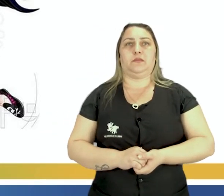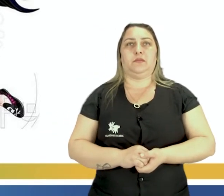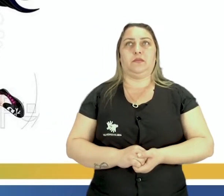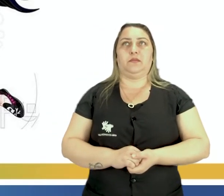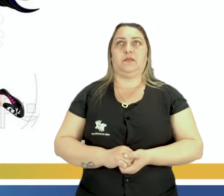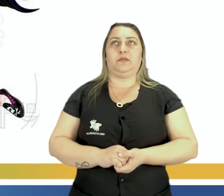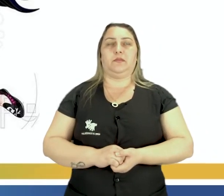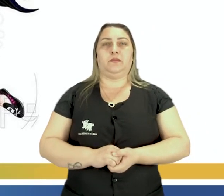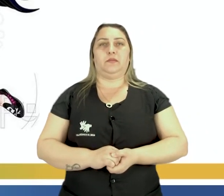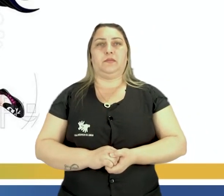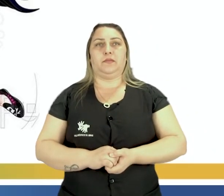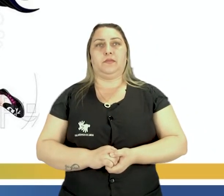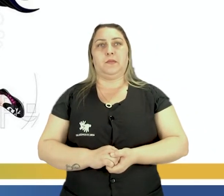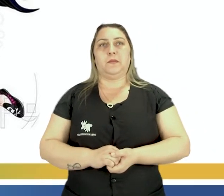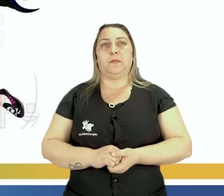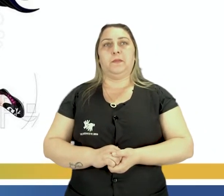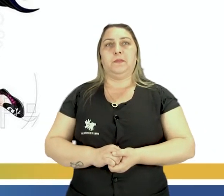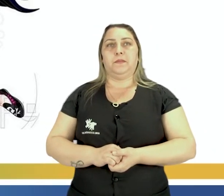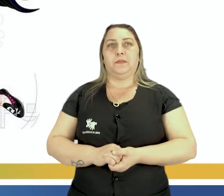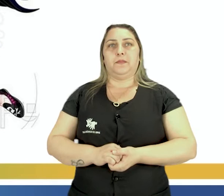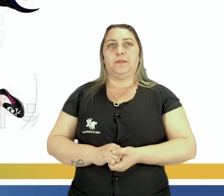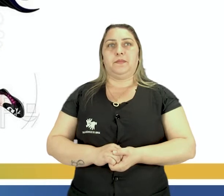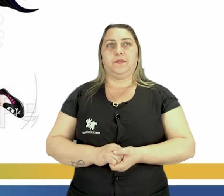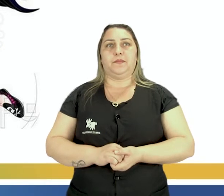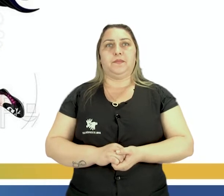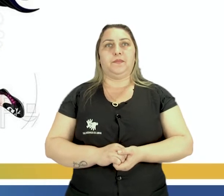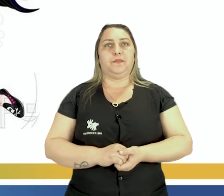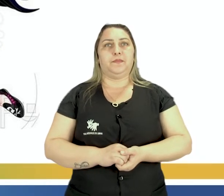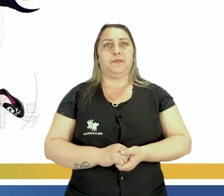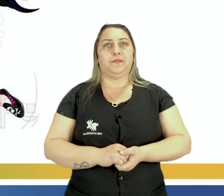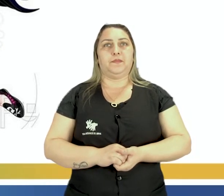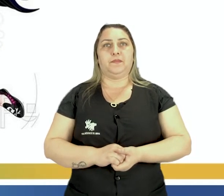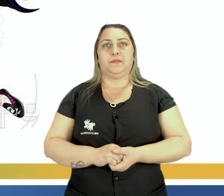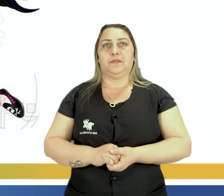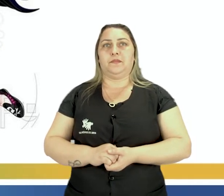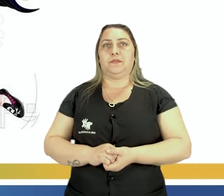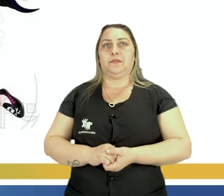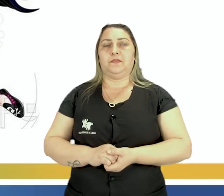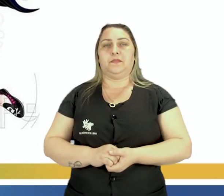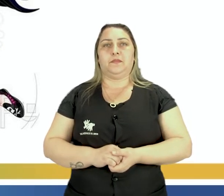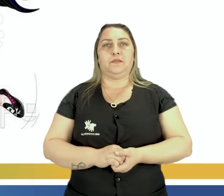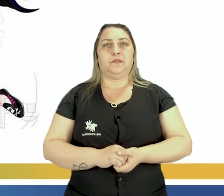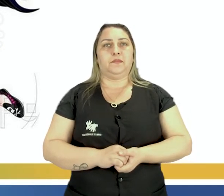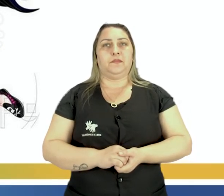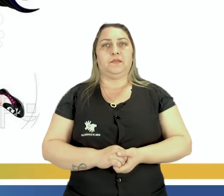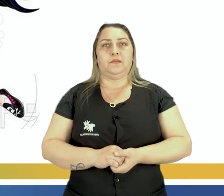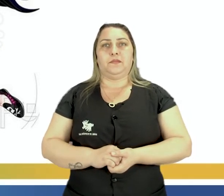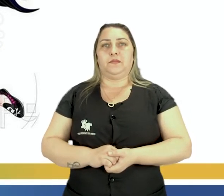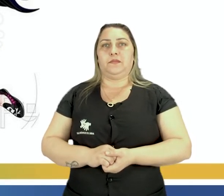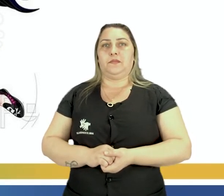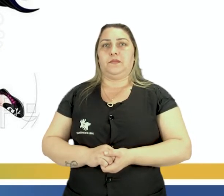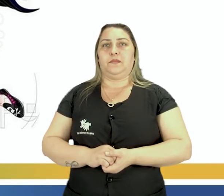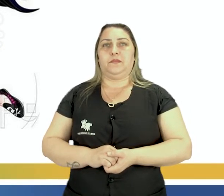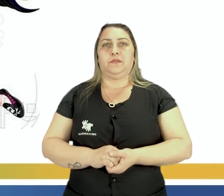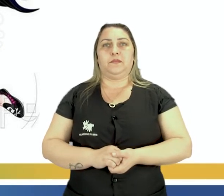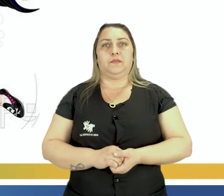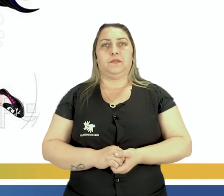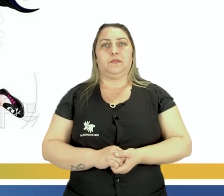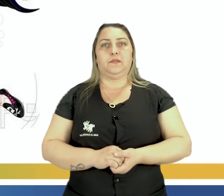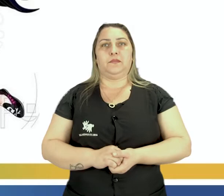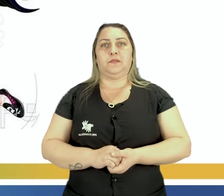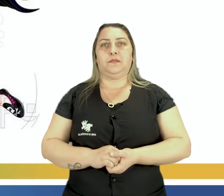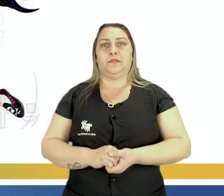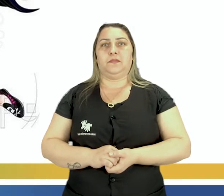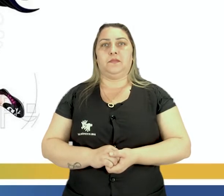to the discotheques, but my father isn't satisfied with me. I am a talented girl. I